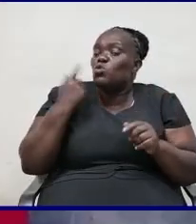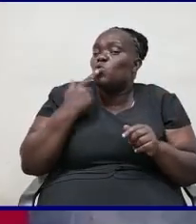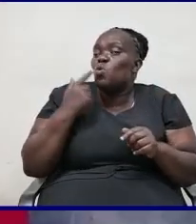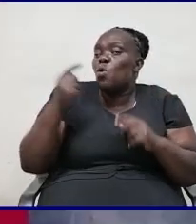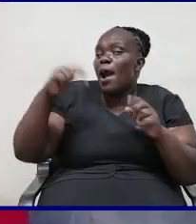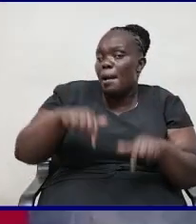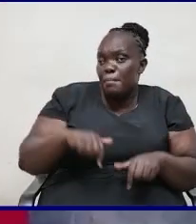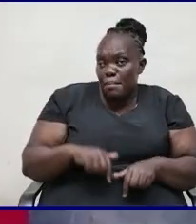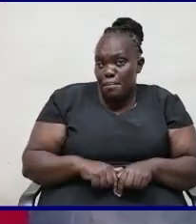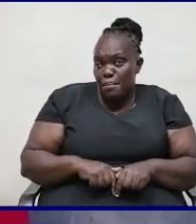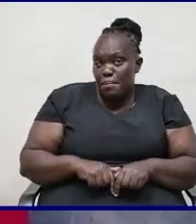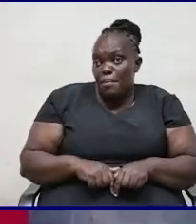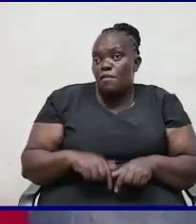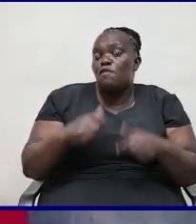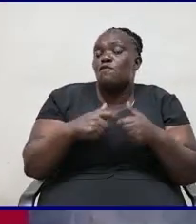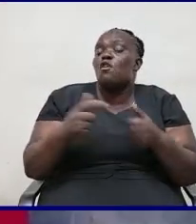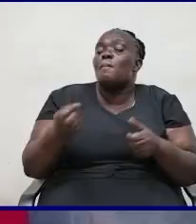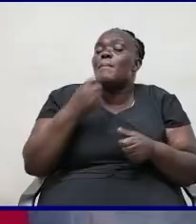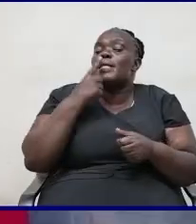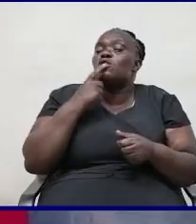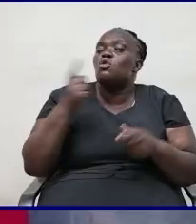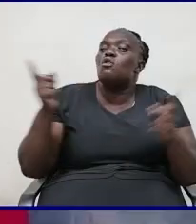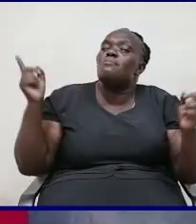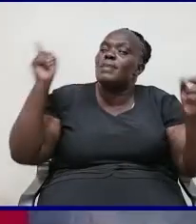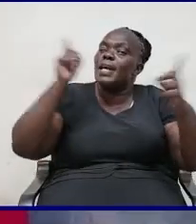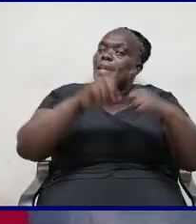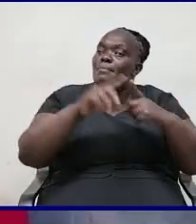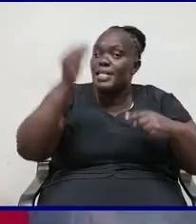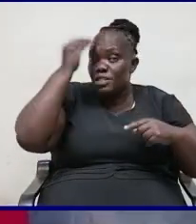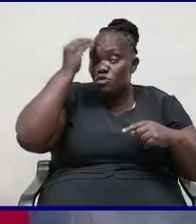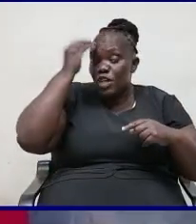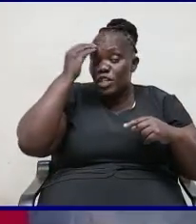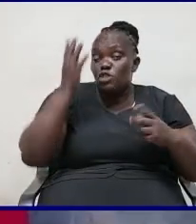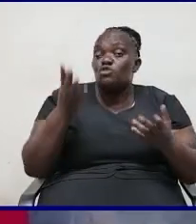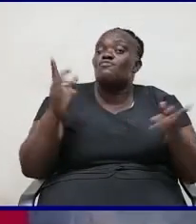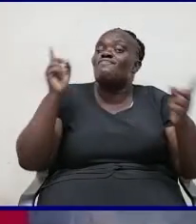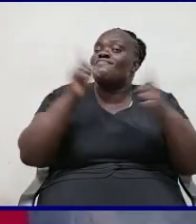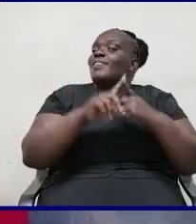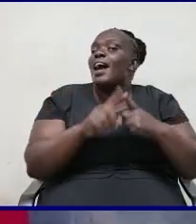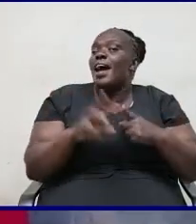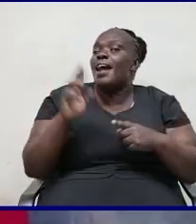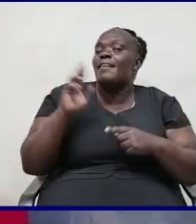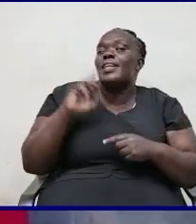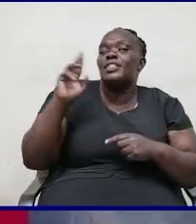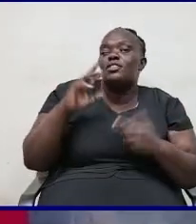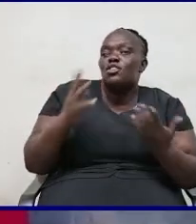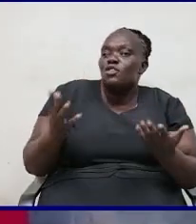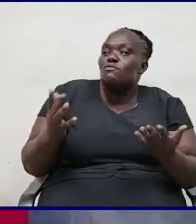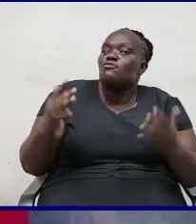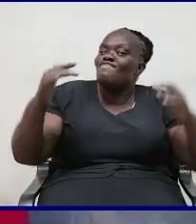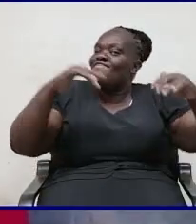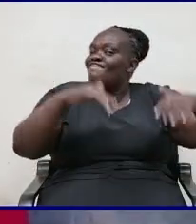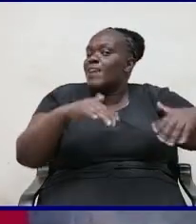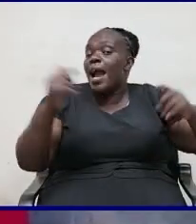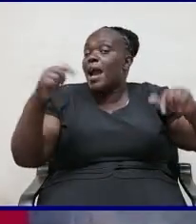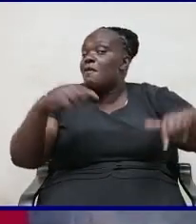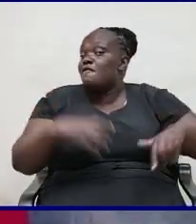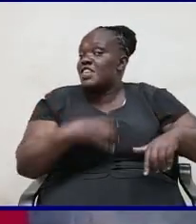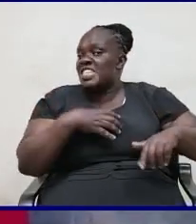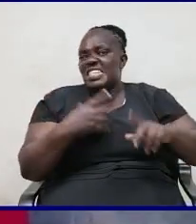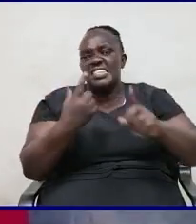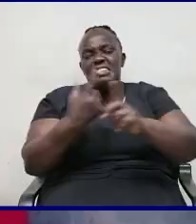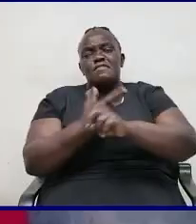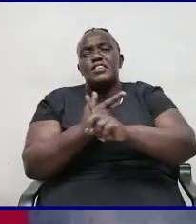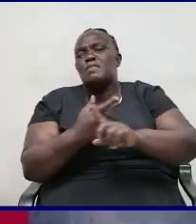comes either for medical purposes, educational purposes, religious purposes, conference purposes,